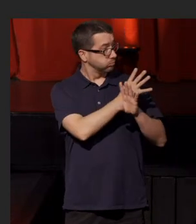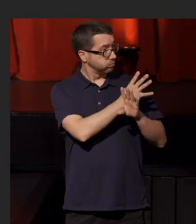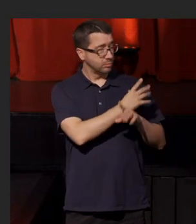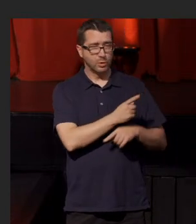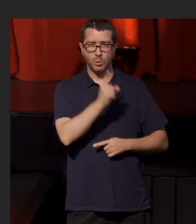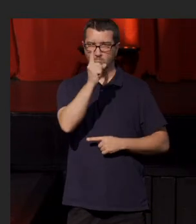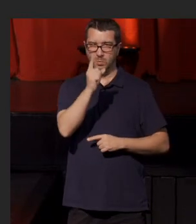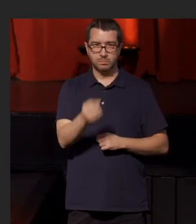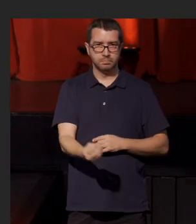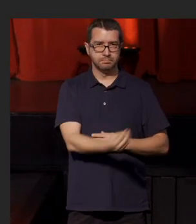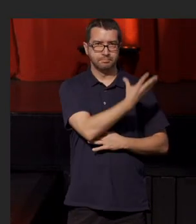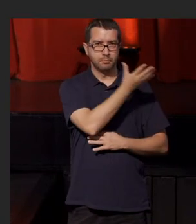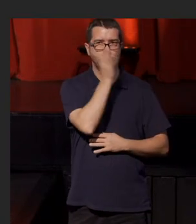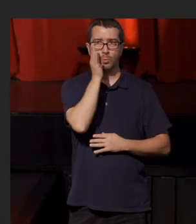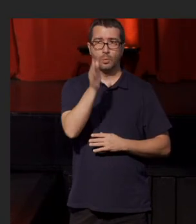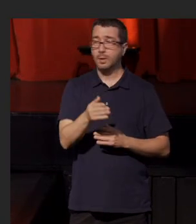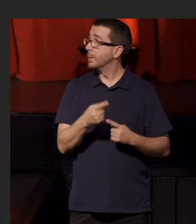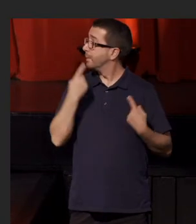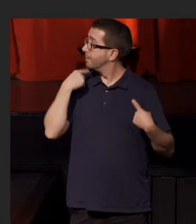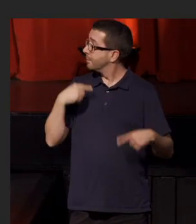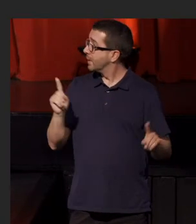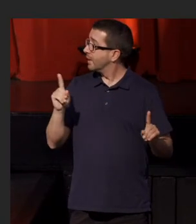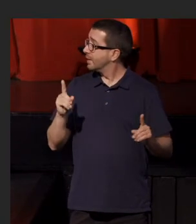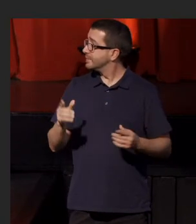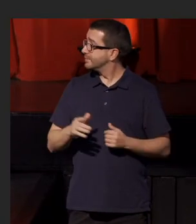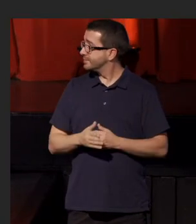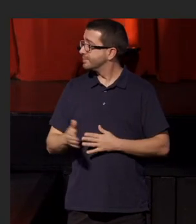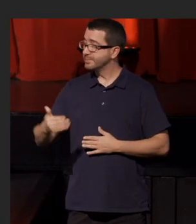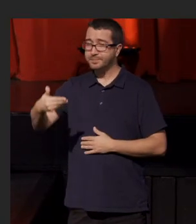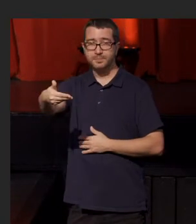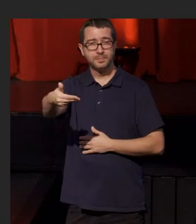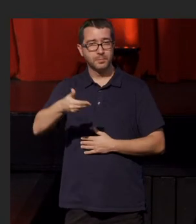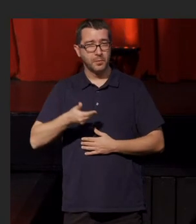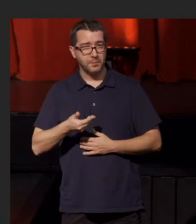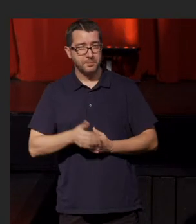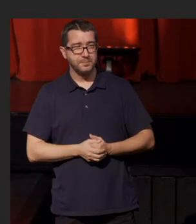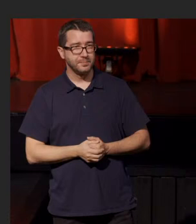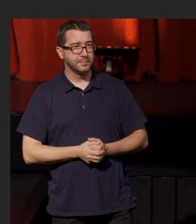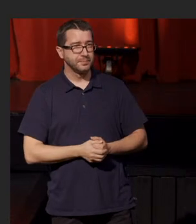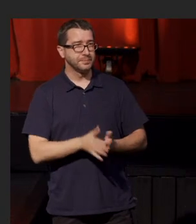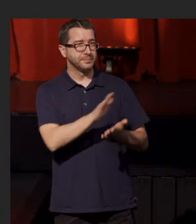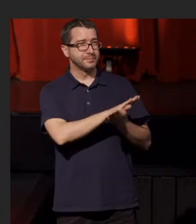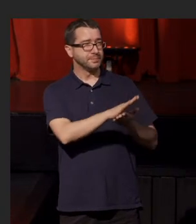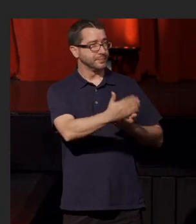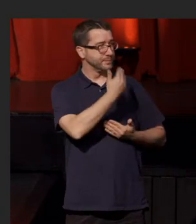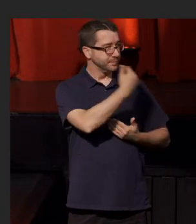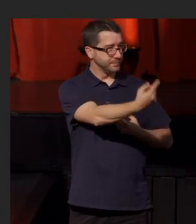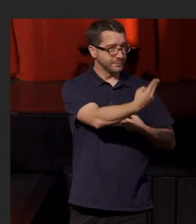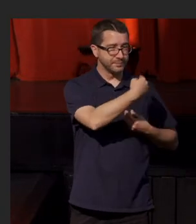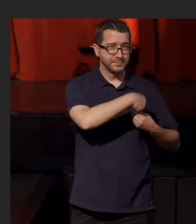screens. And there she is, Professor Hall-Jamieson. Welcome to the room. Good to have you with us. I'll tell you a little bit